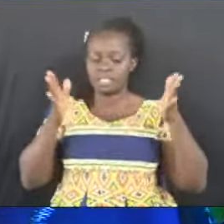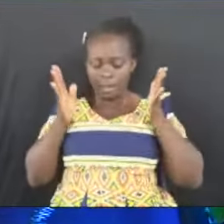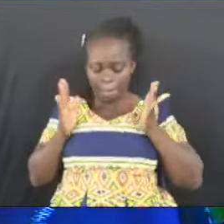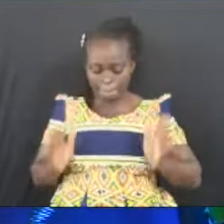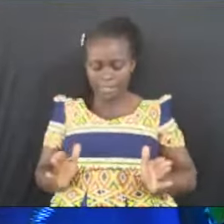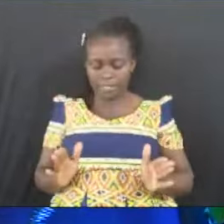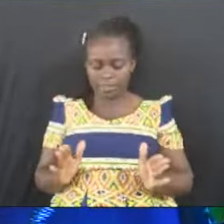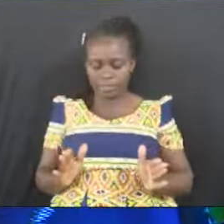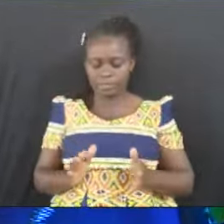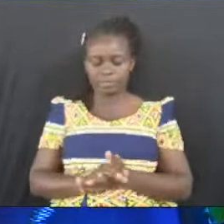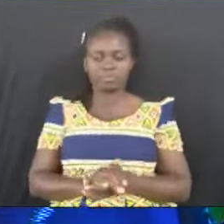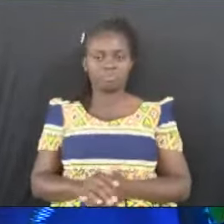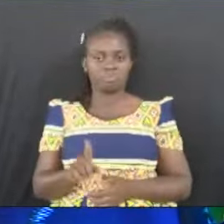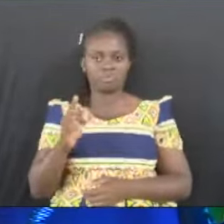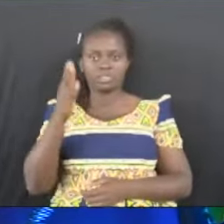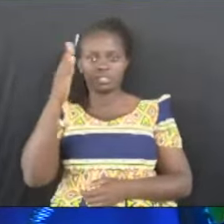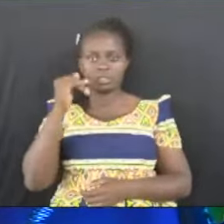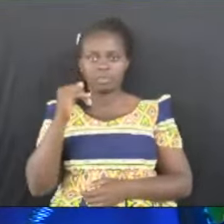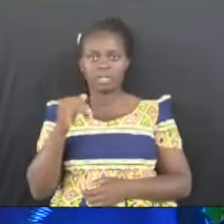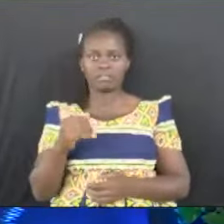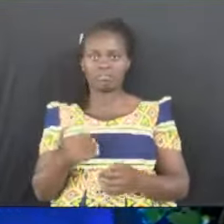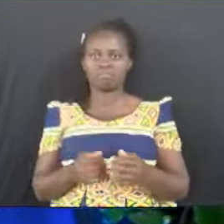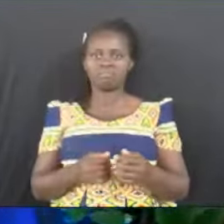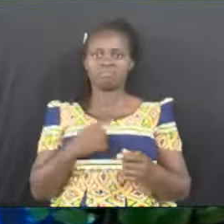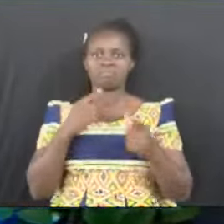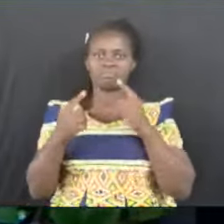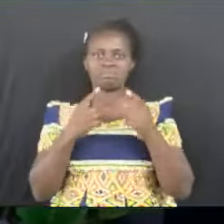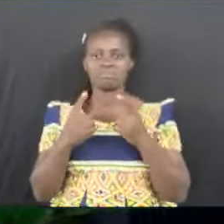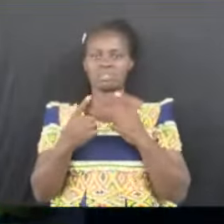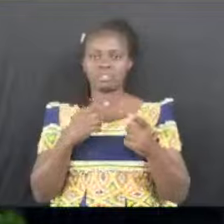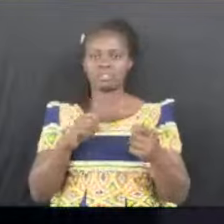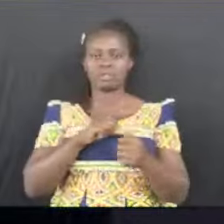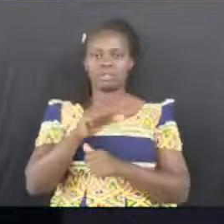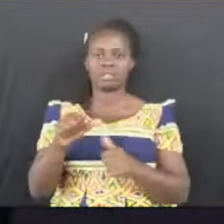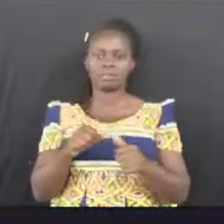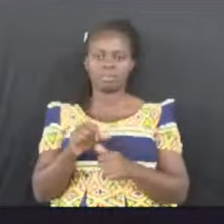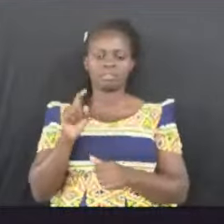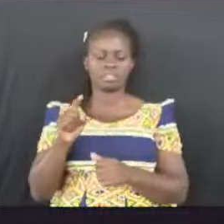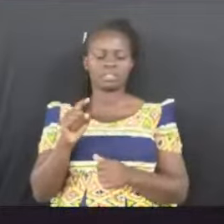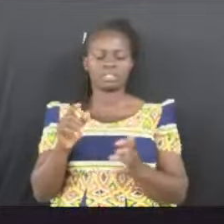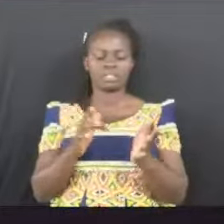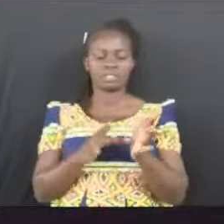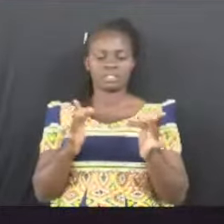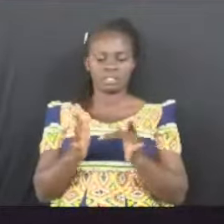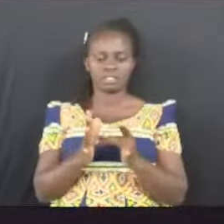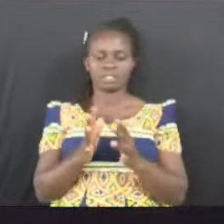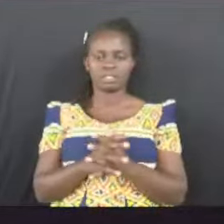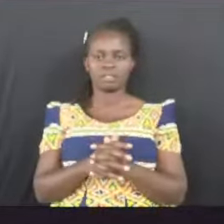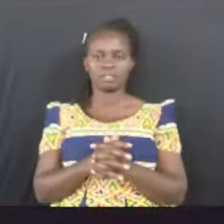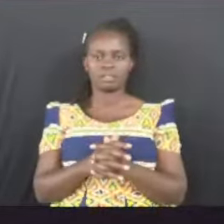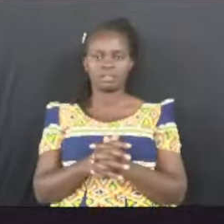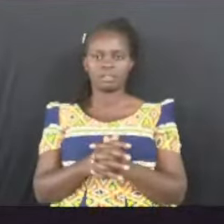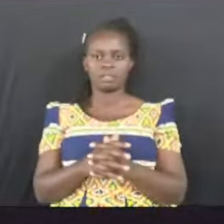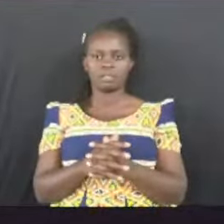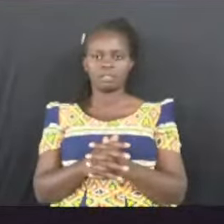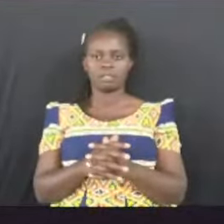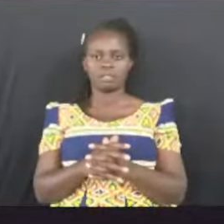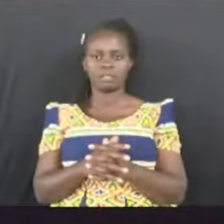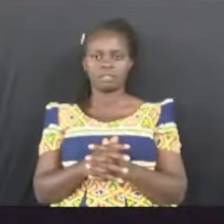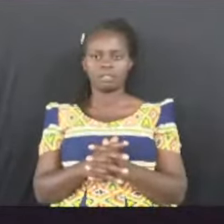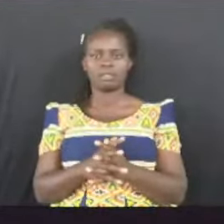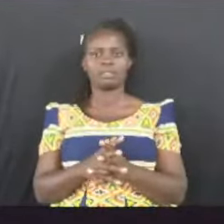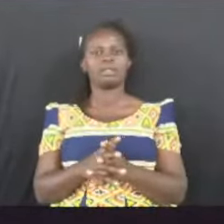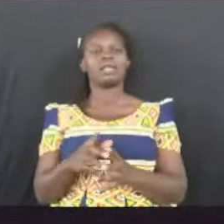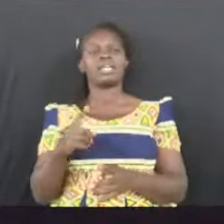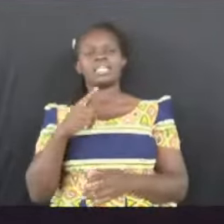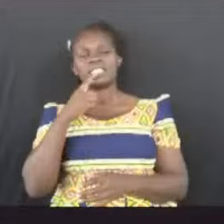to you today about him. This is the one that we have to share with the world, telling people, in spite